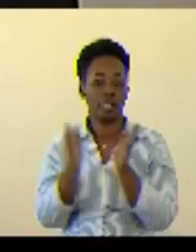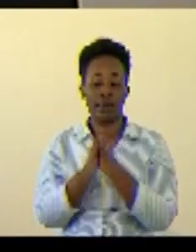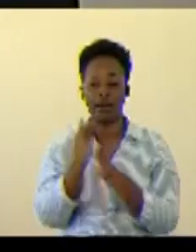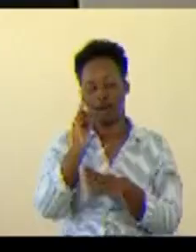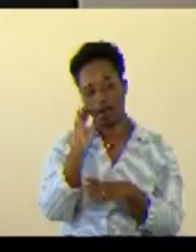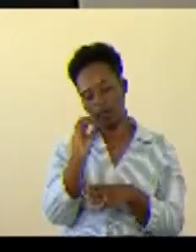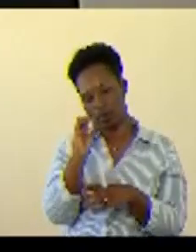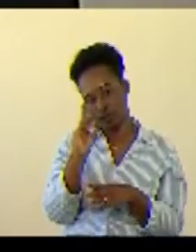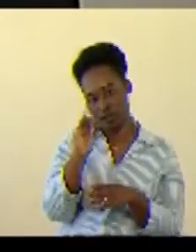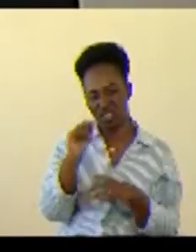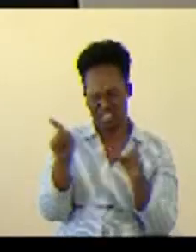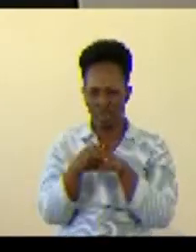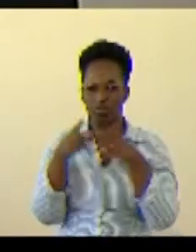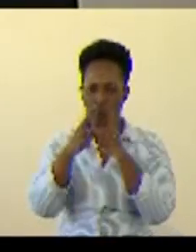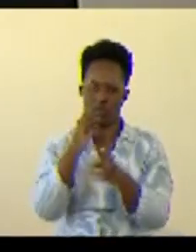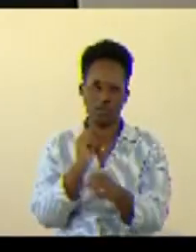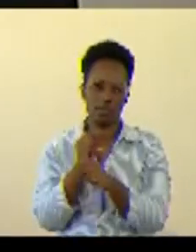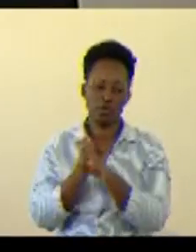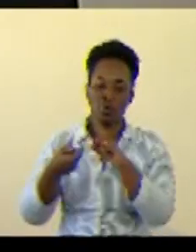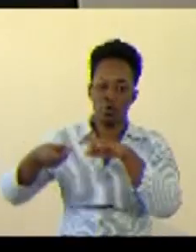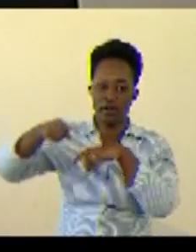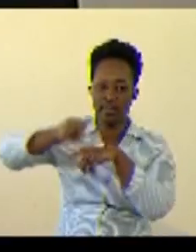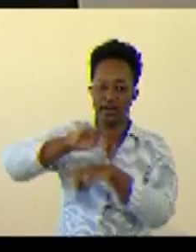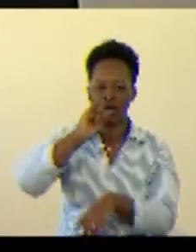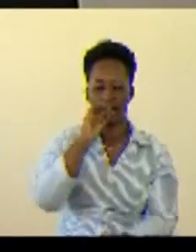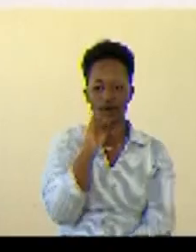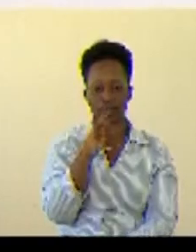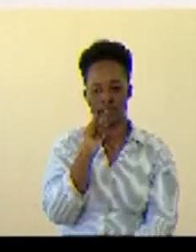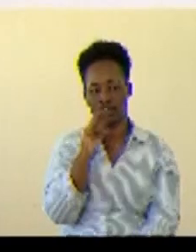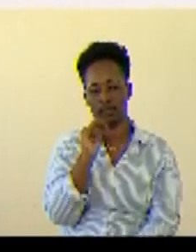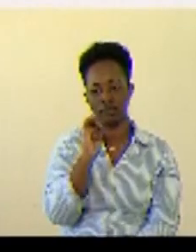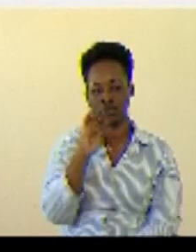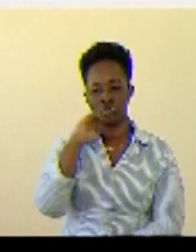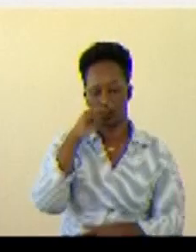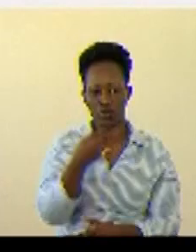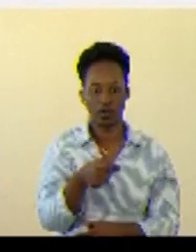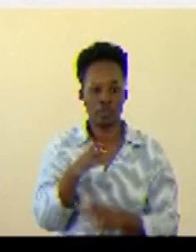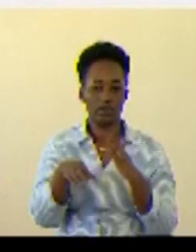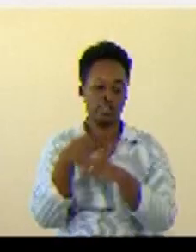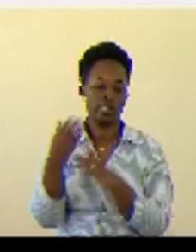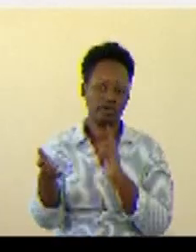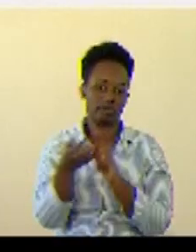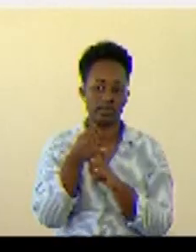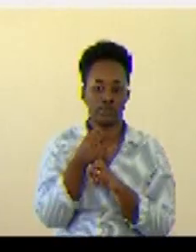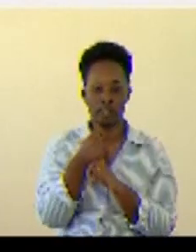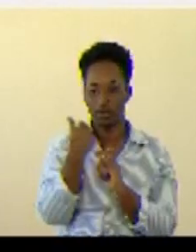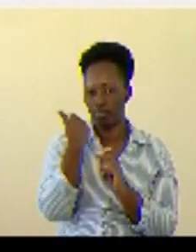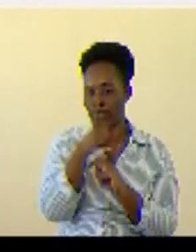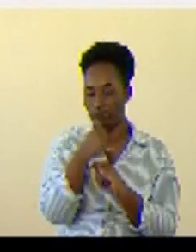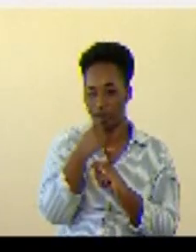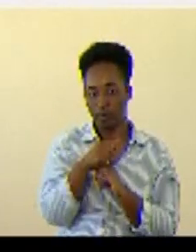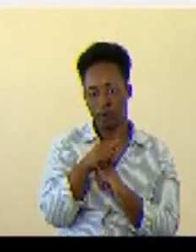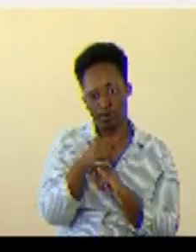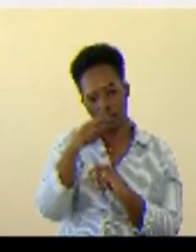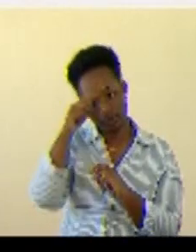solution directly to the food sample, and a dark blue color indicates the presence of starch.